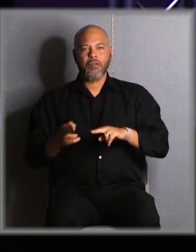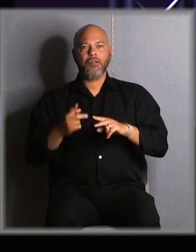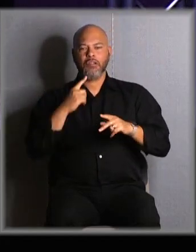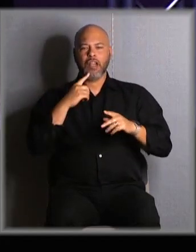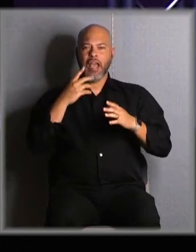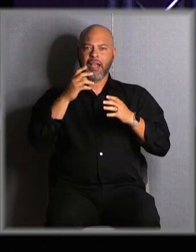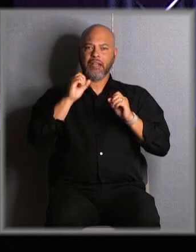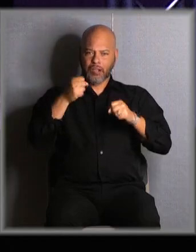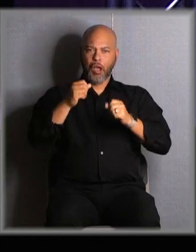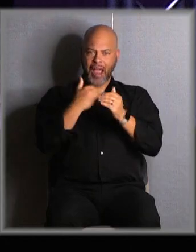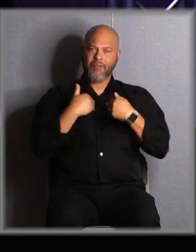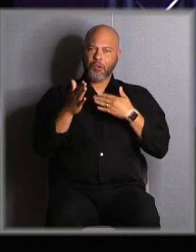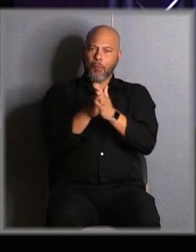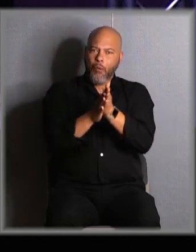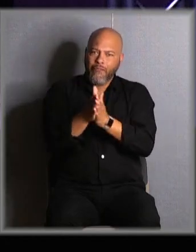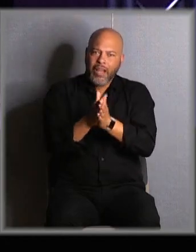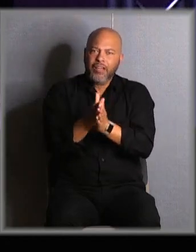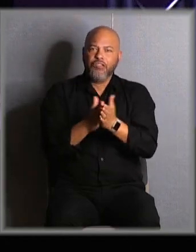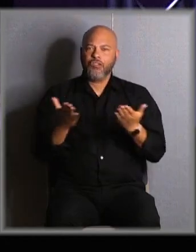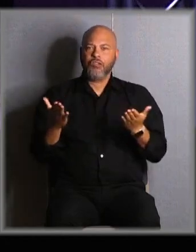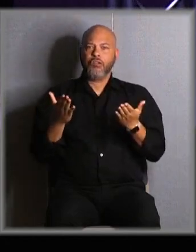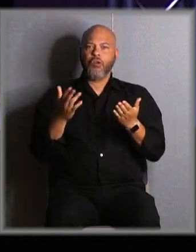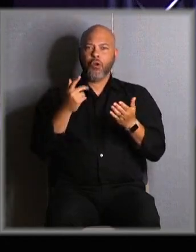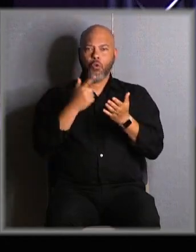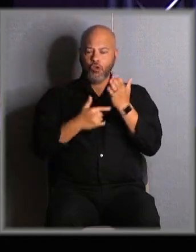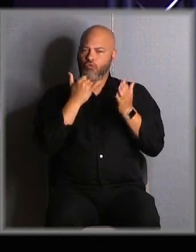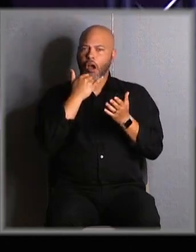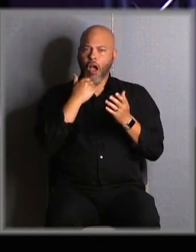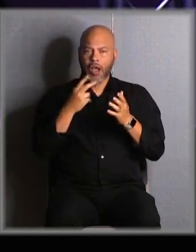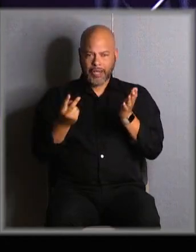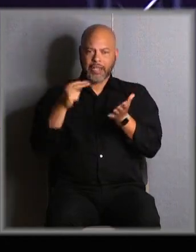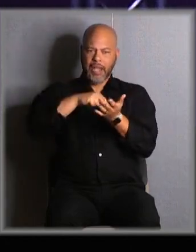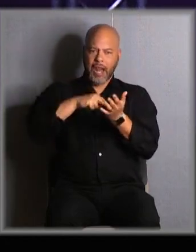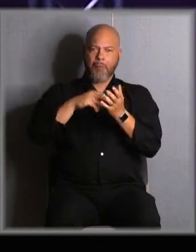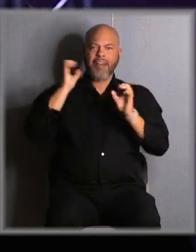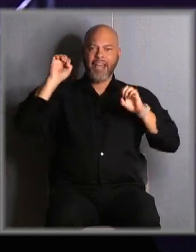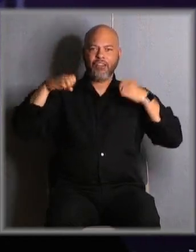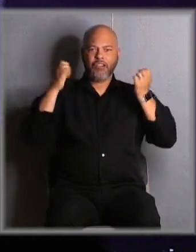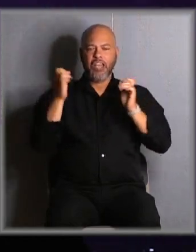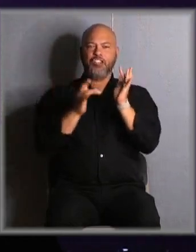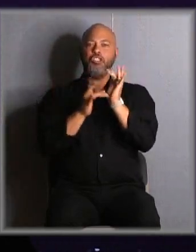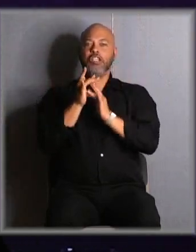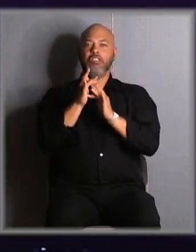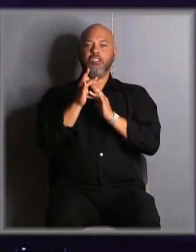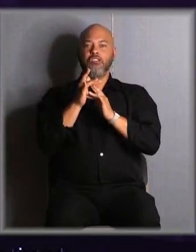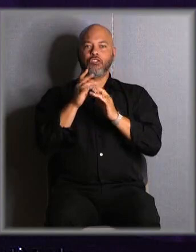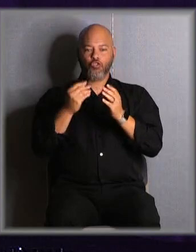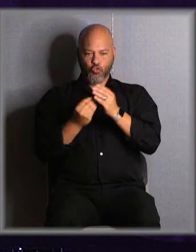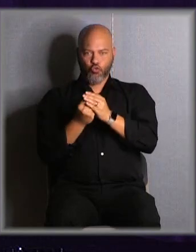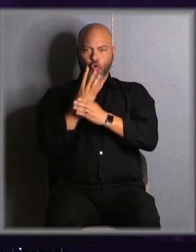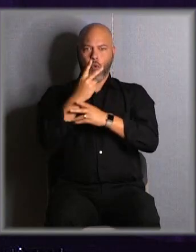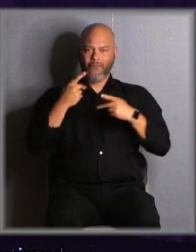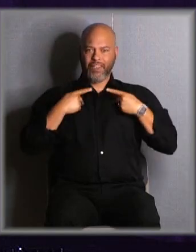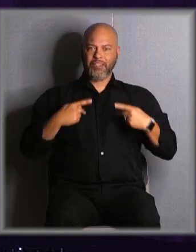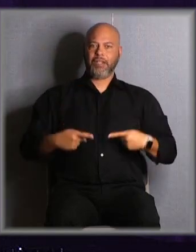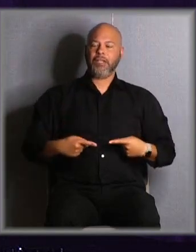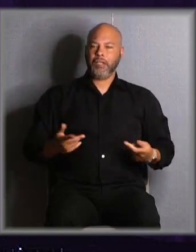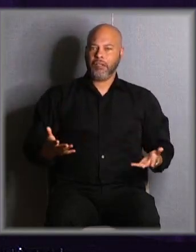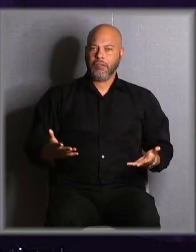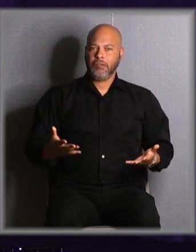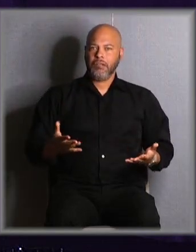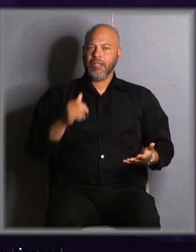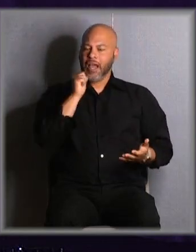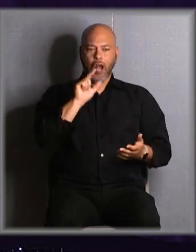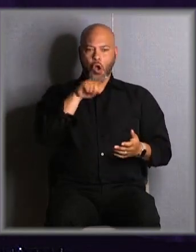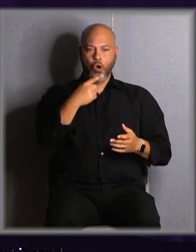yourself. What's wrong getting up exercising? Jesus grew physically. Not only